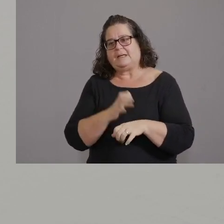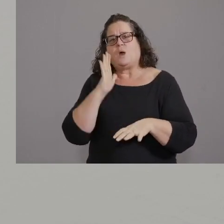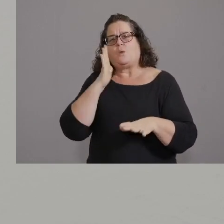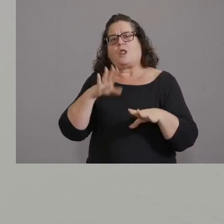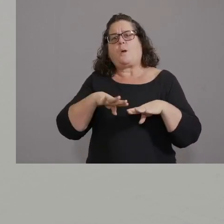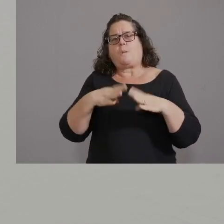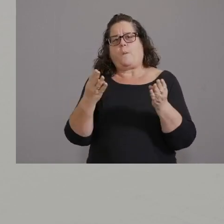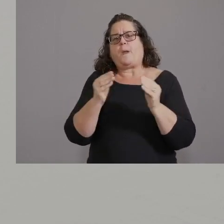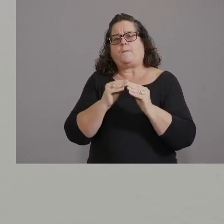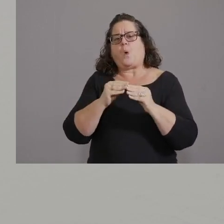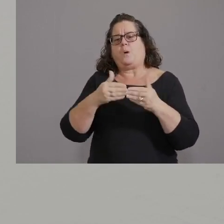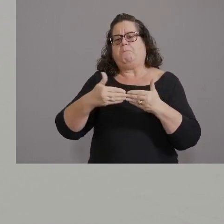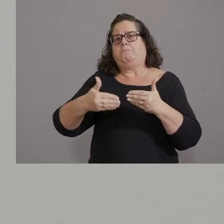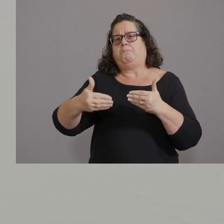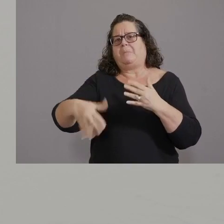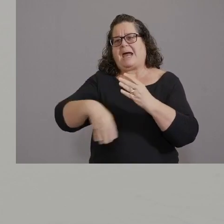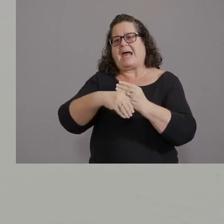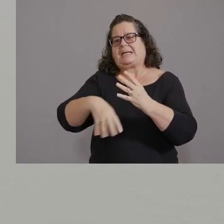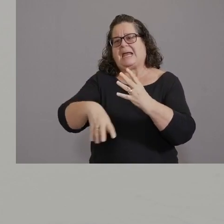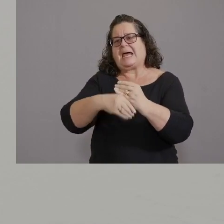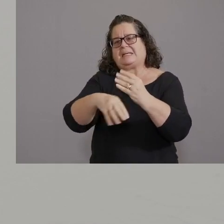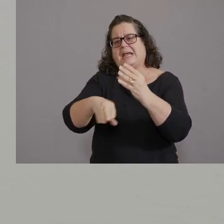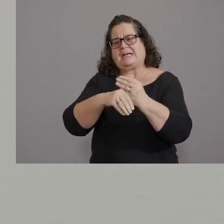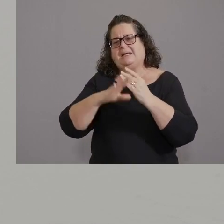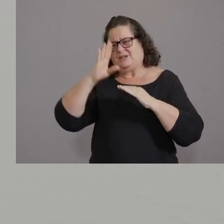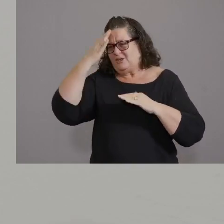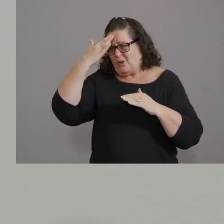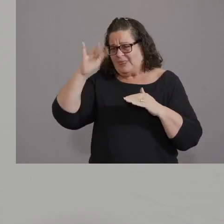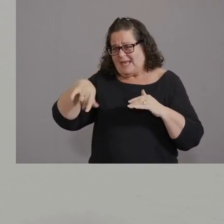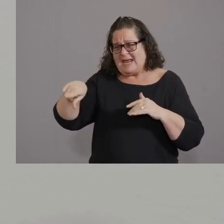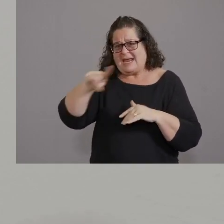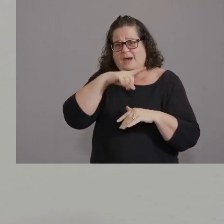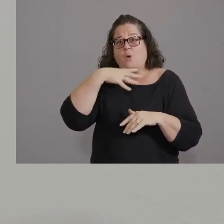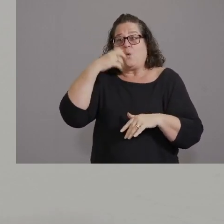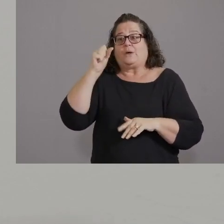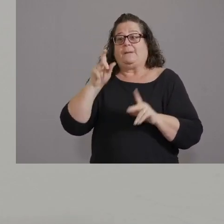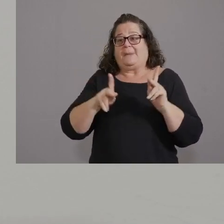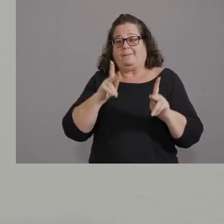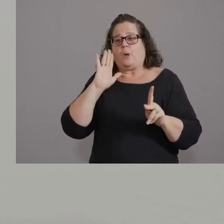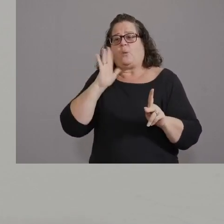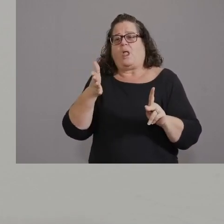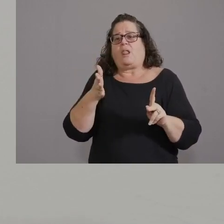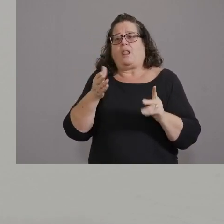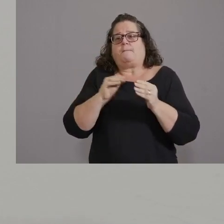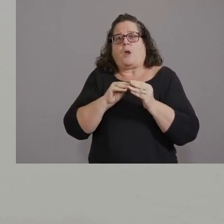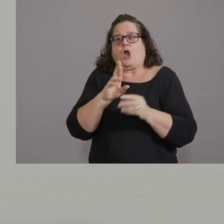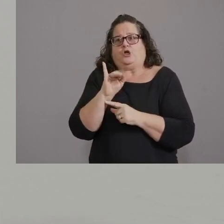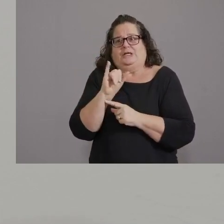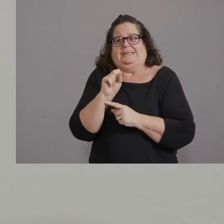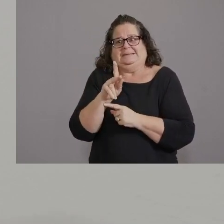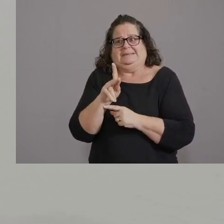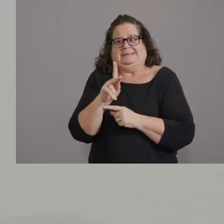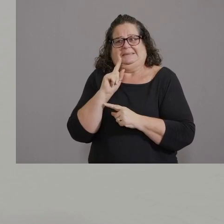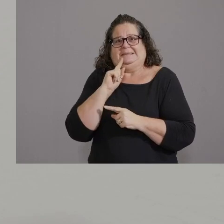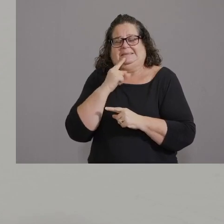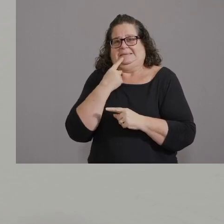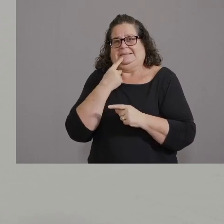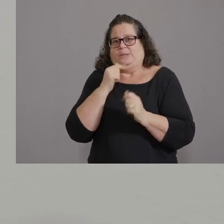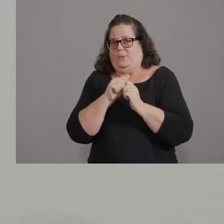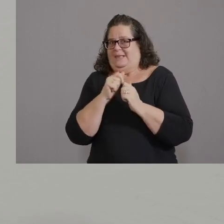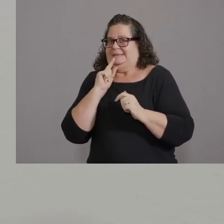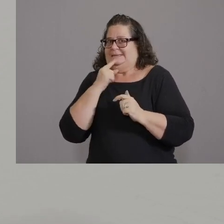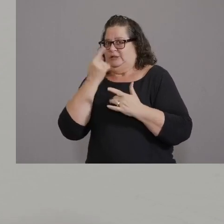at a higher risk for hospitalization and death, and we knew that it would add approximately 750,000